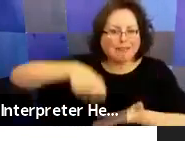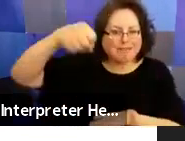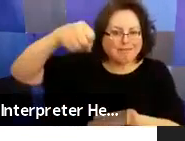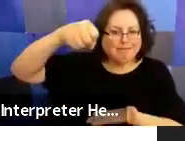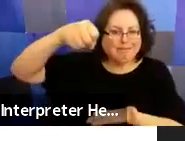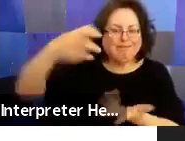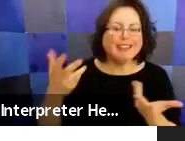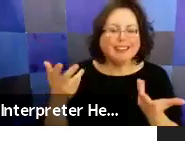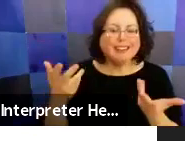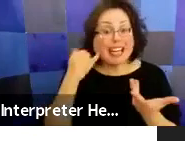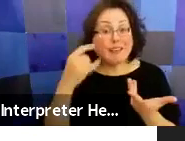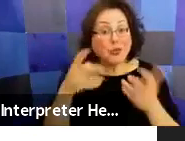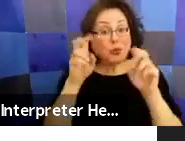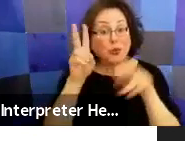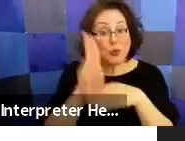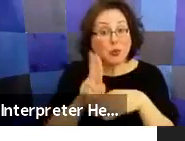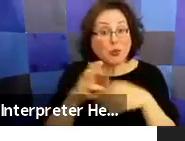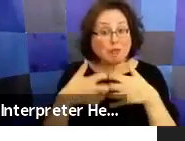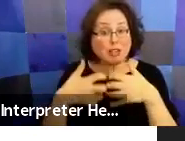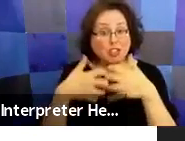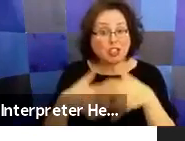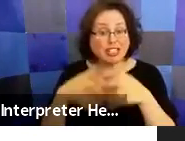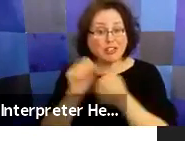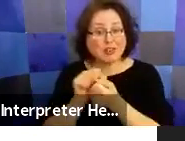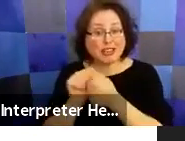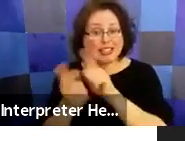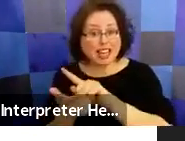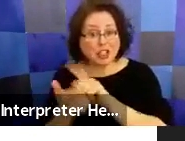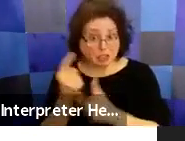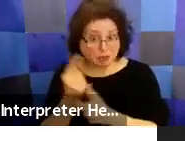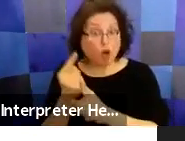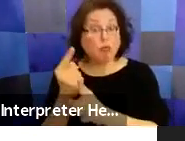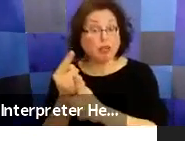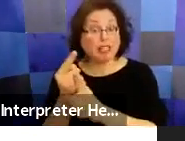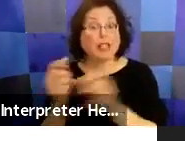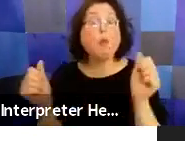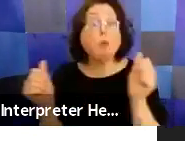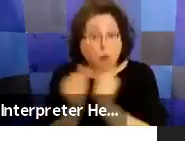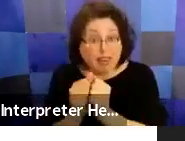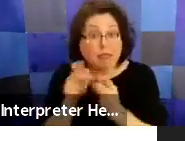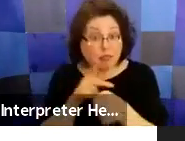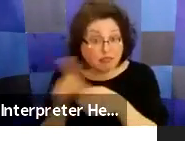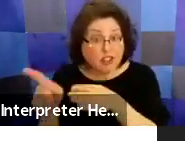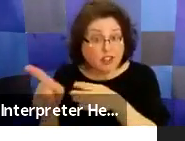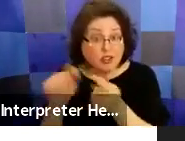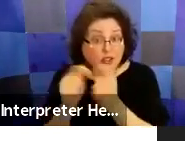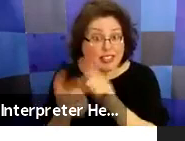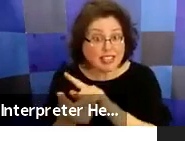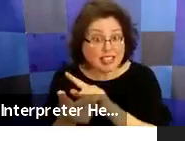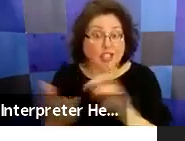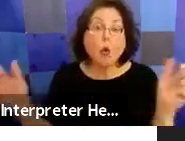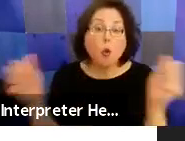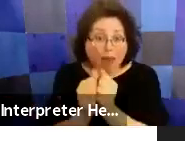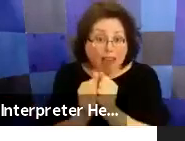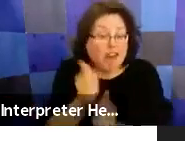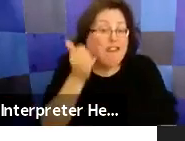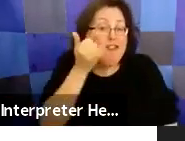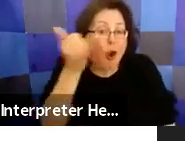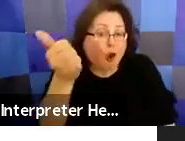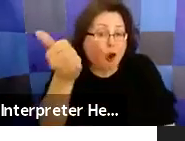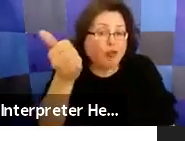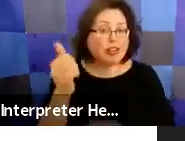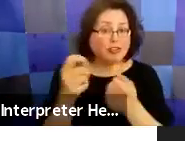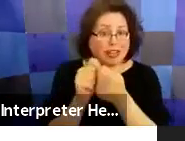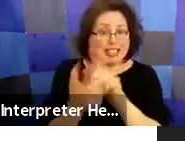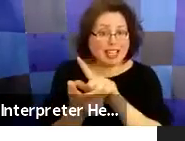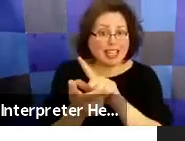If you use machine translation appropriately, along with professional translation, along with telephonic interpretation, along